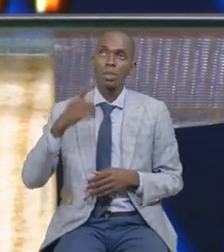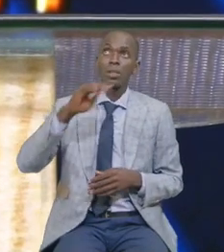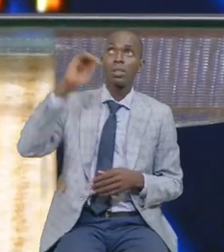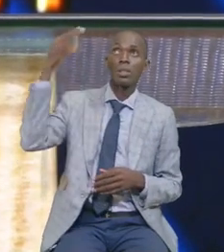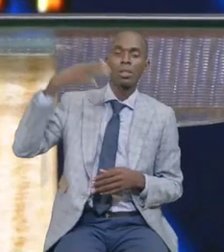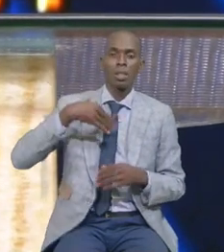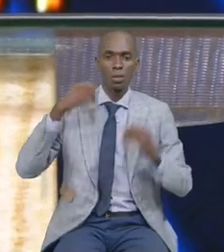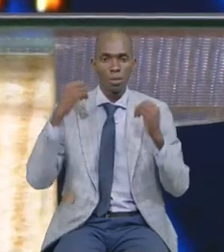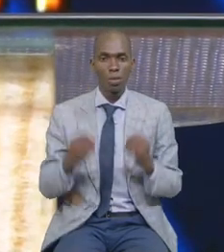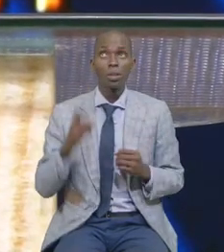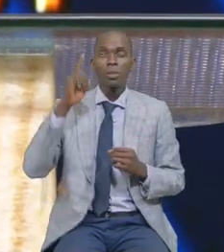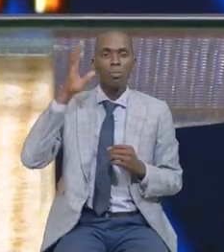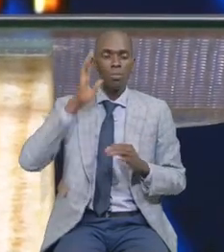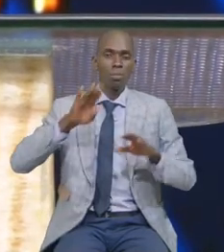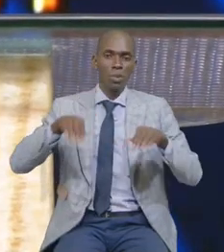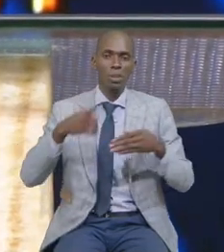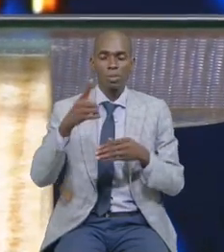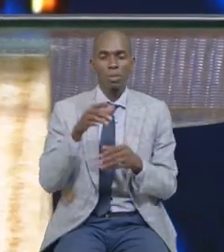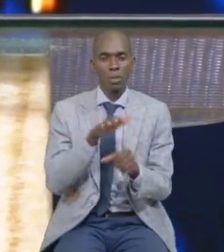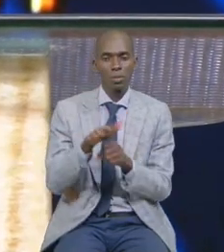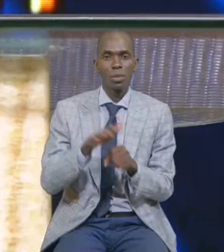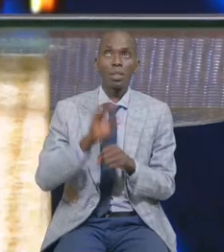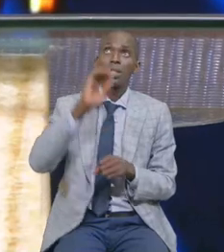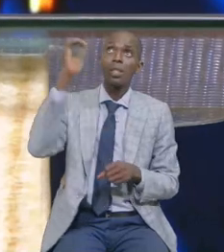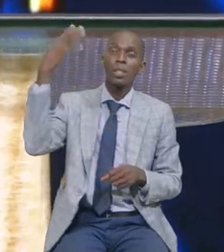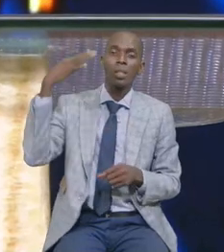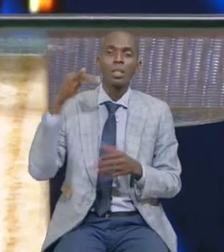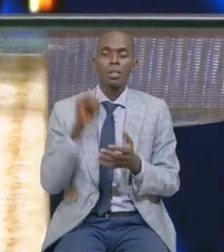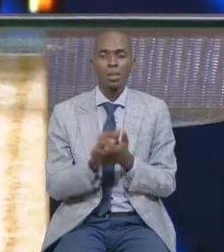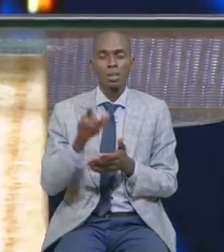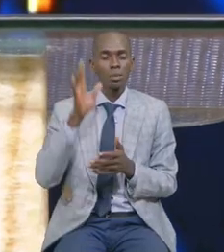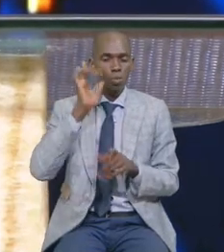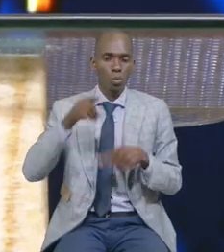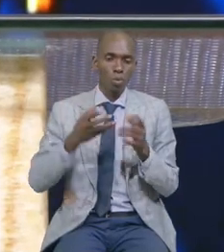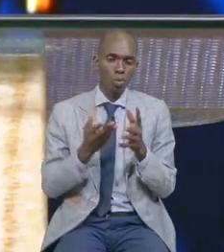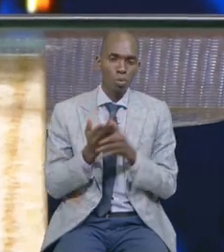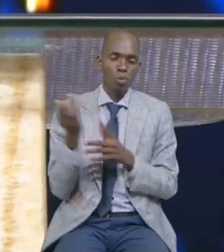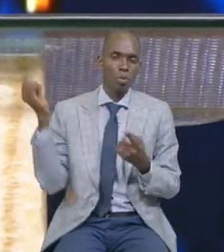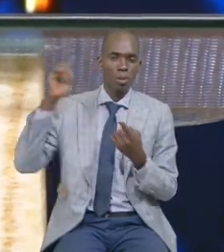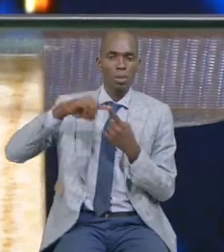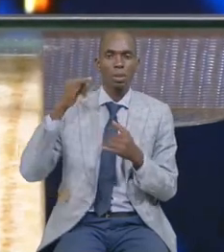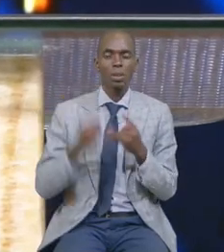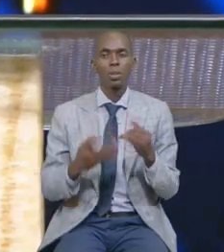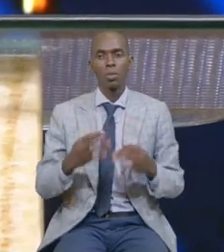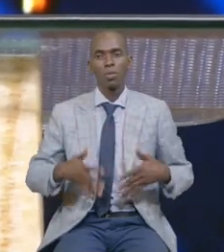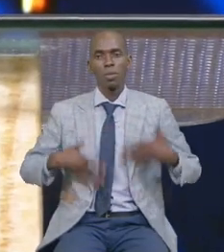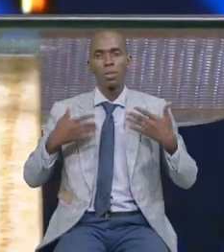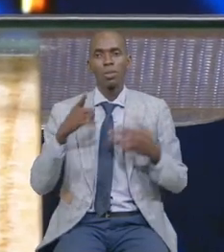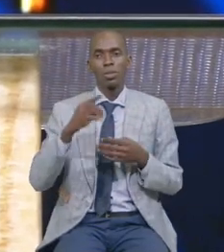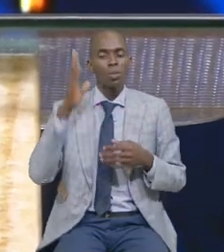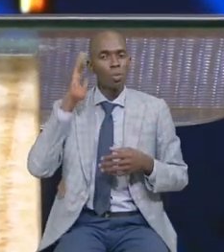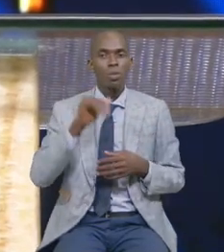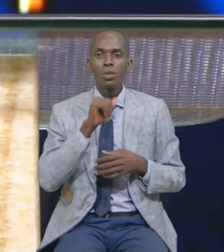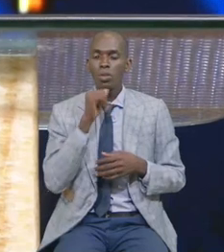will give you sufficient Grace that you'll go through till the end of life you're not